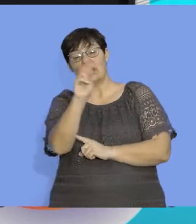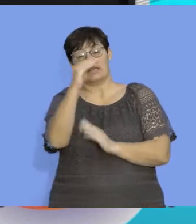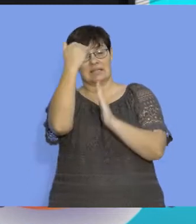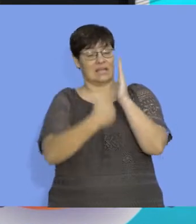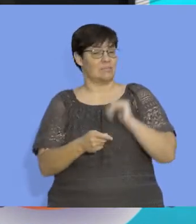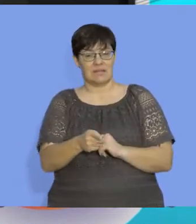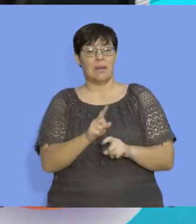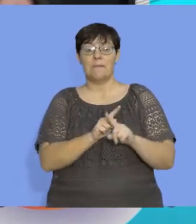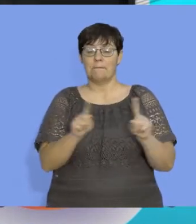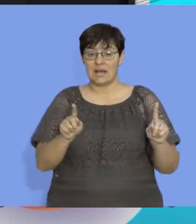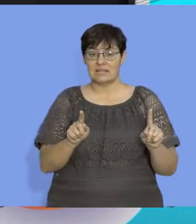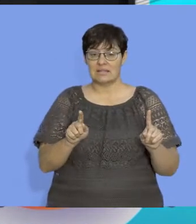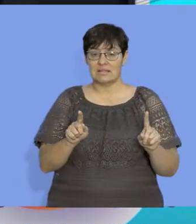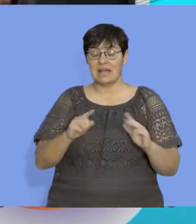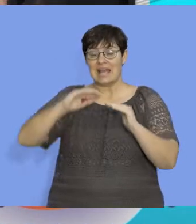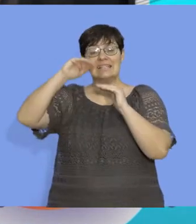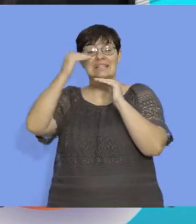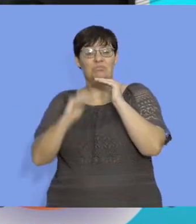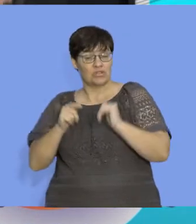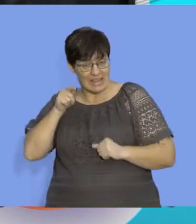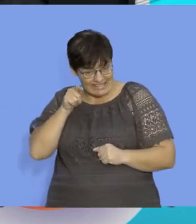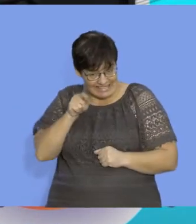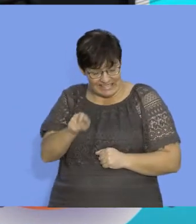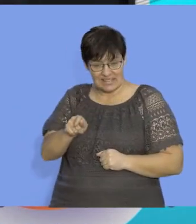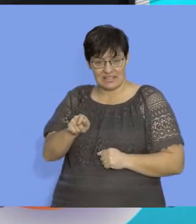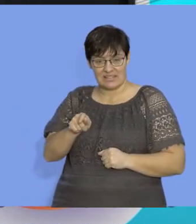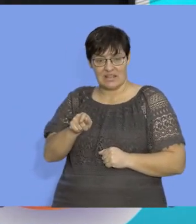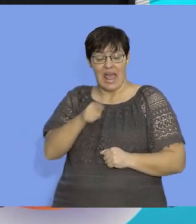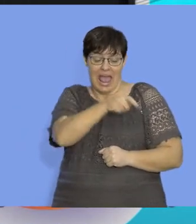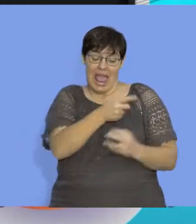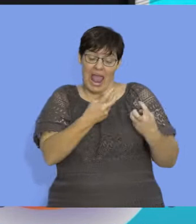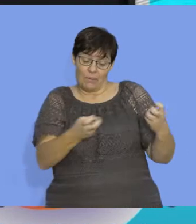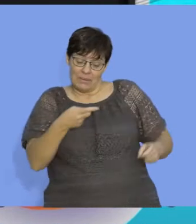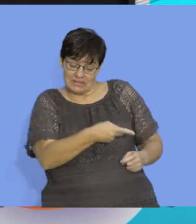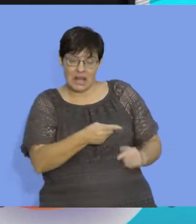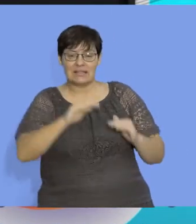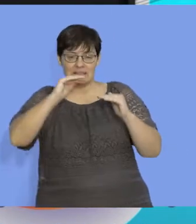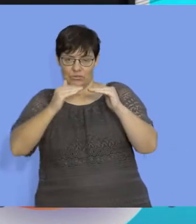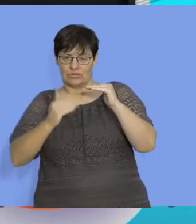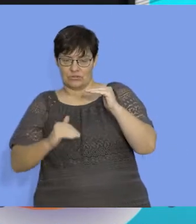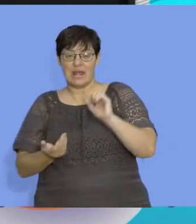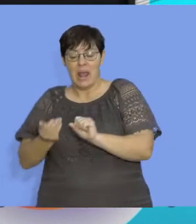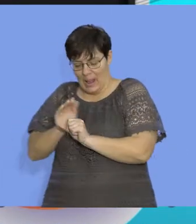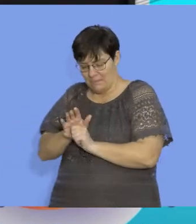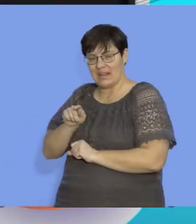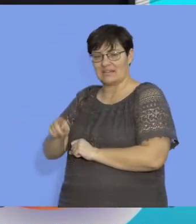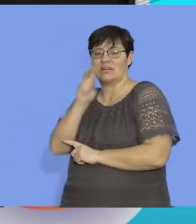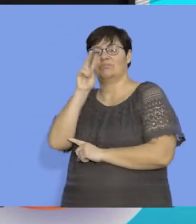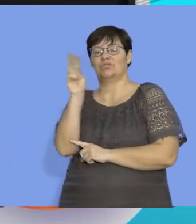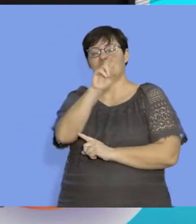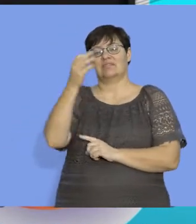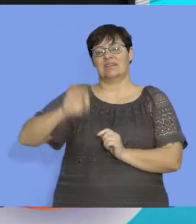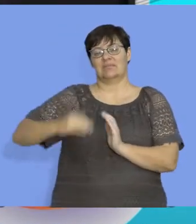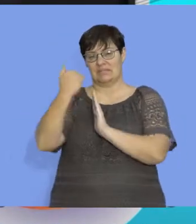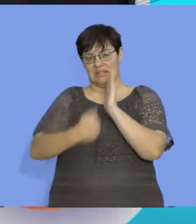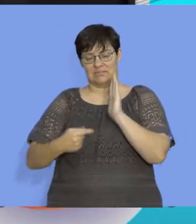However, the depreciation on that equipment will definitely impact on my projected income statement.